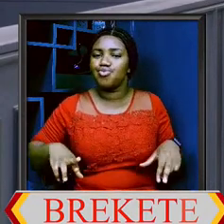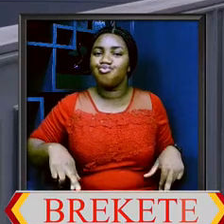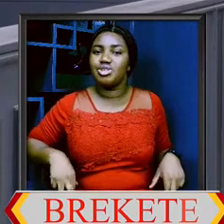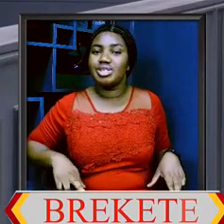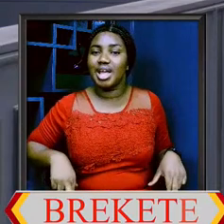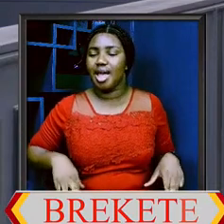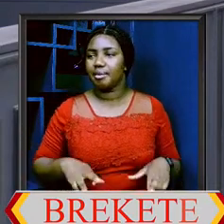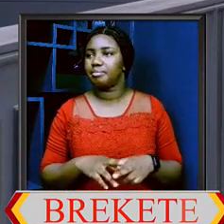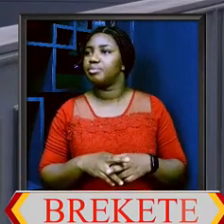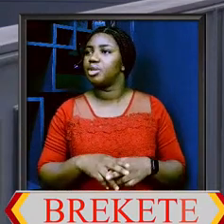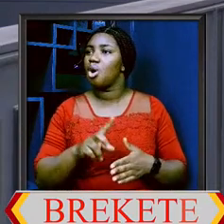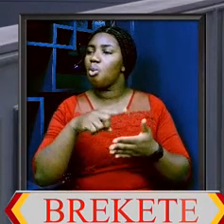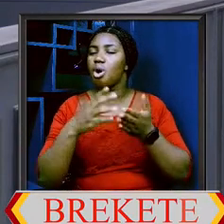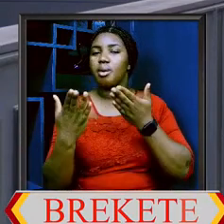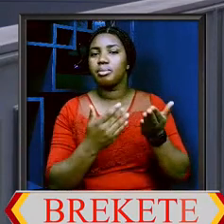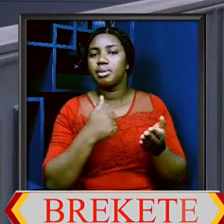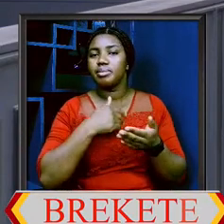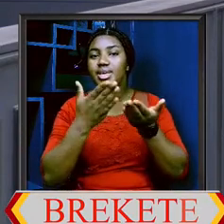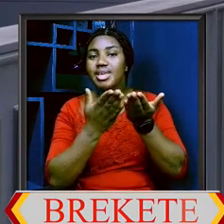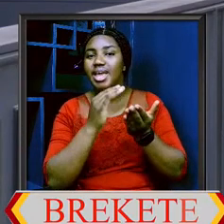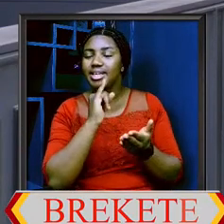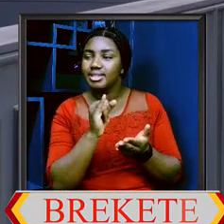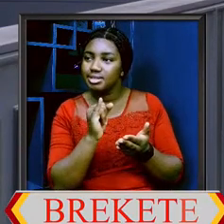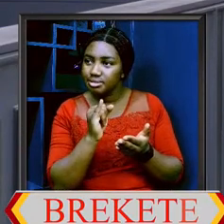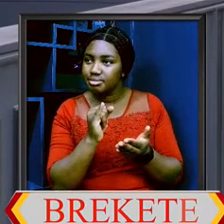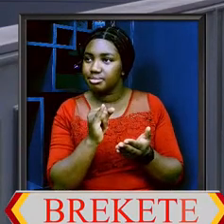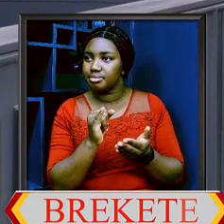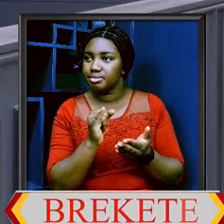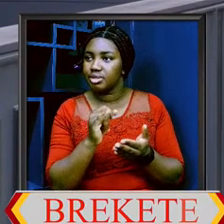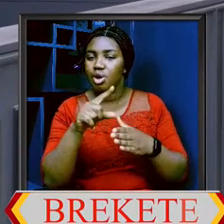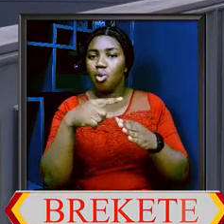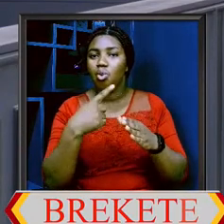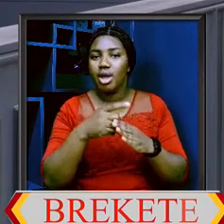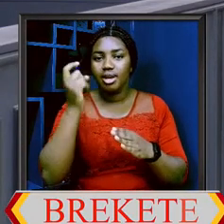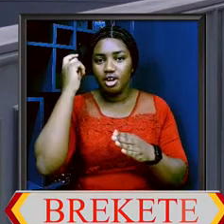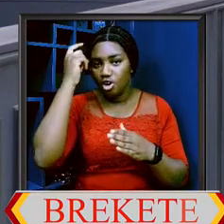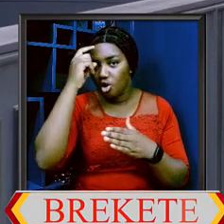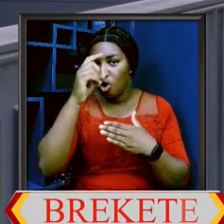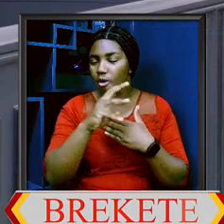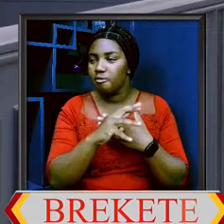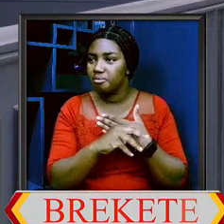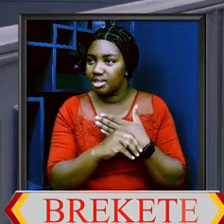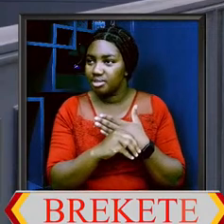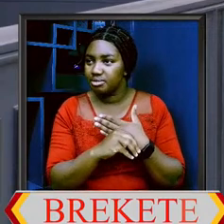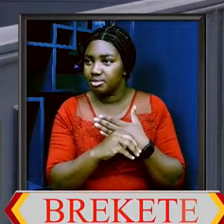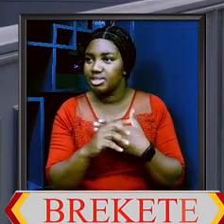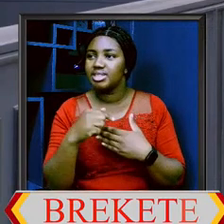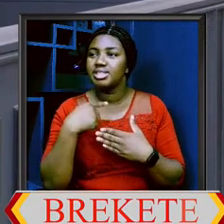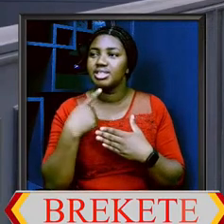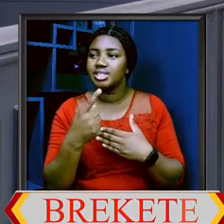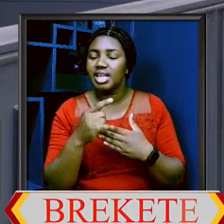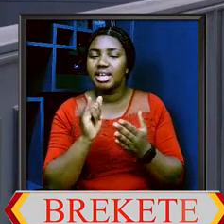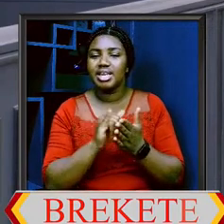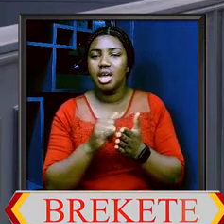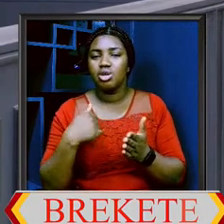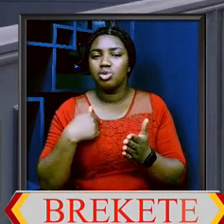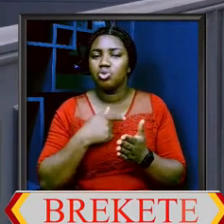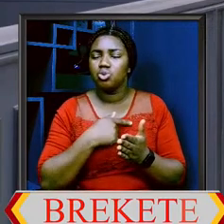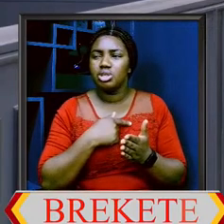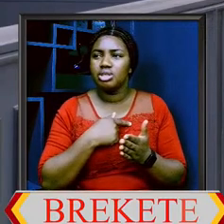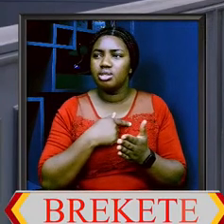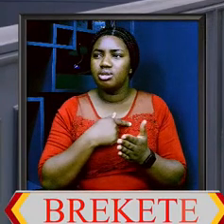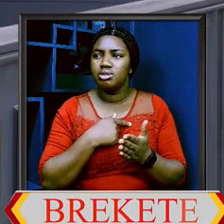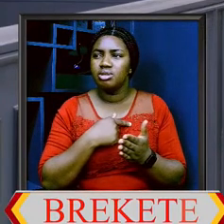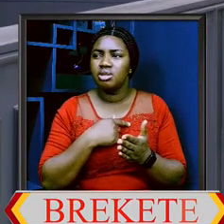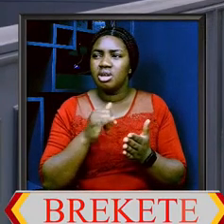what I what bring me here is uh when government say that we should they should